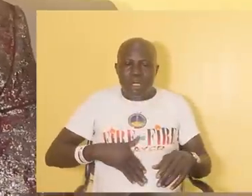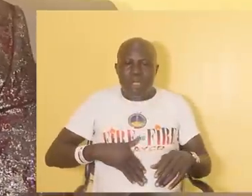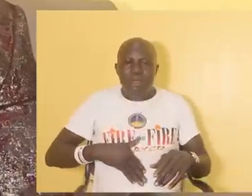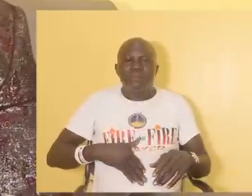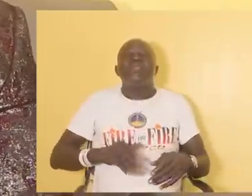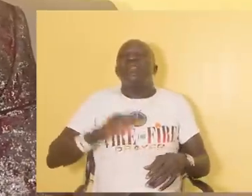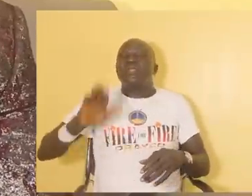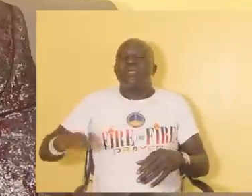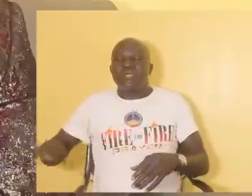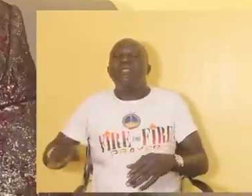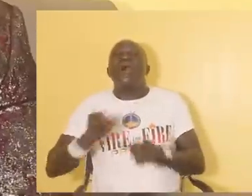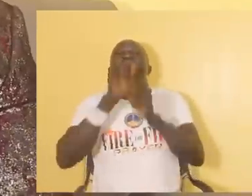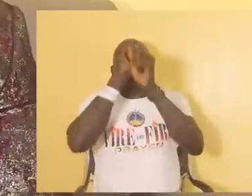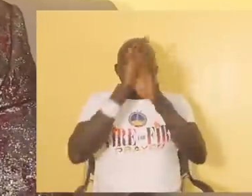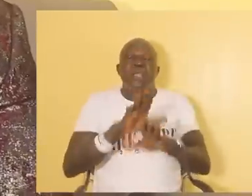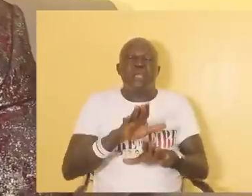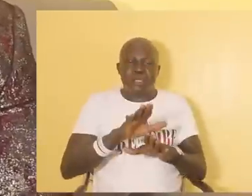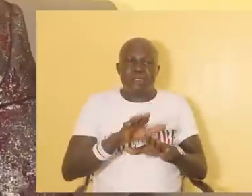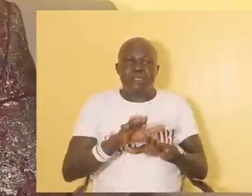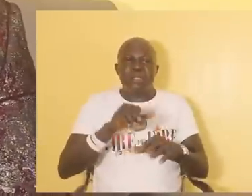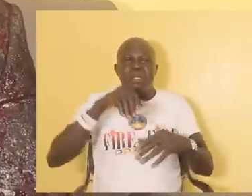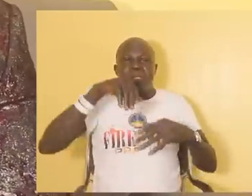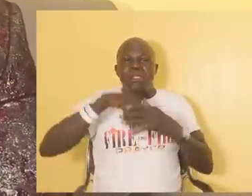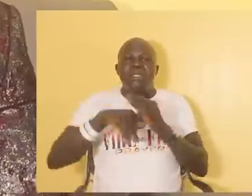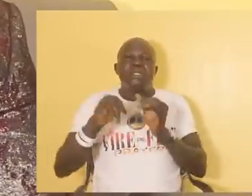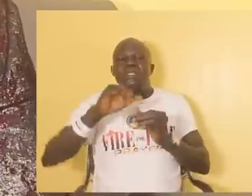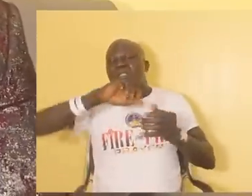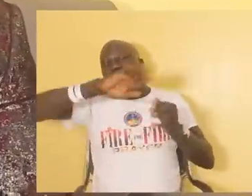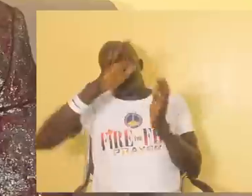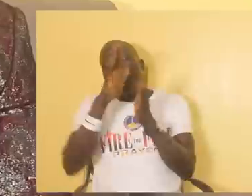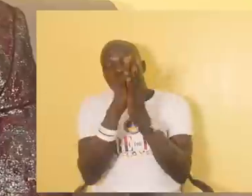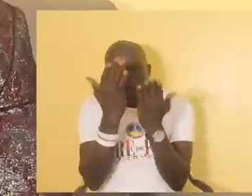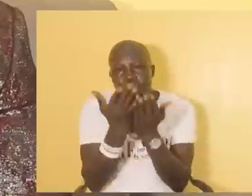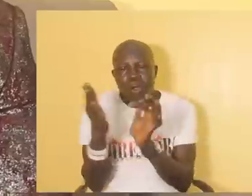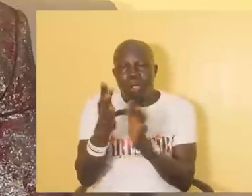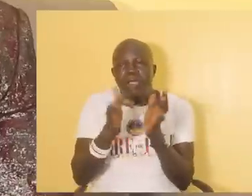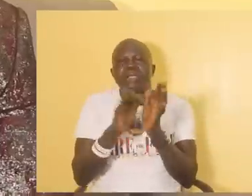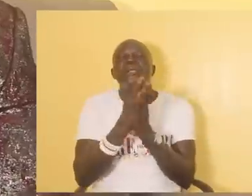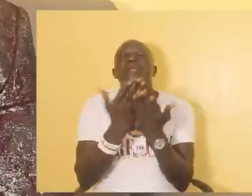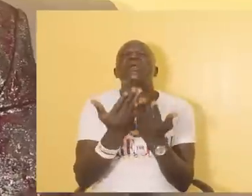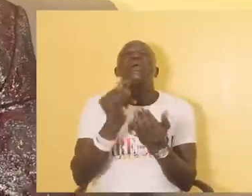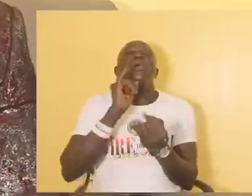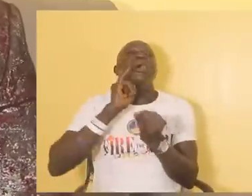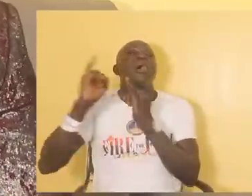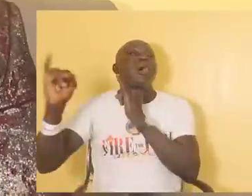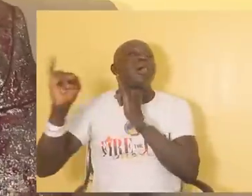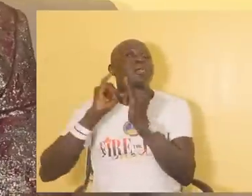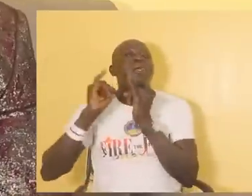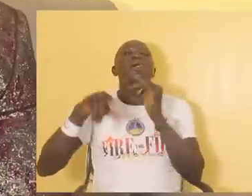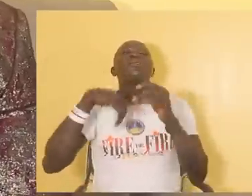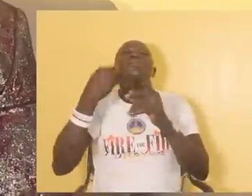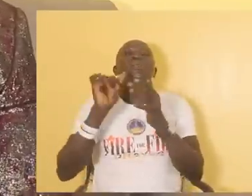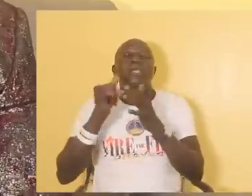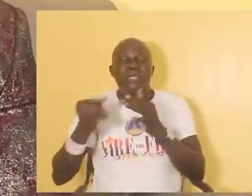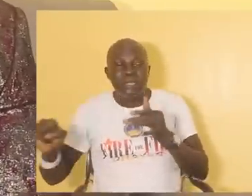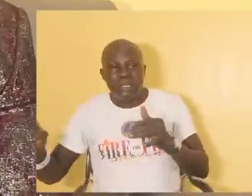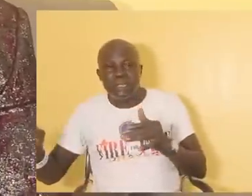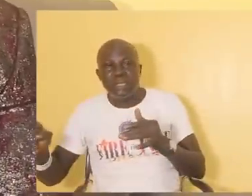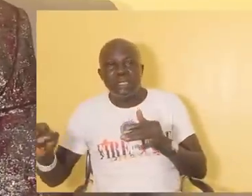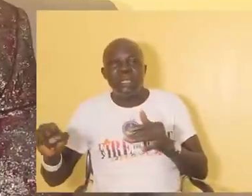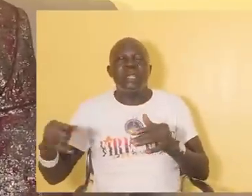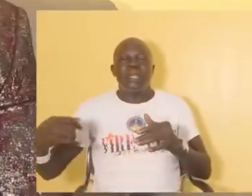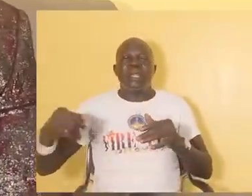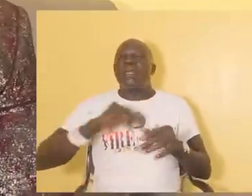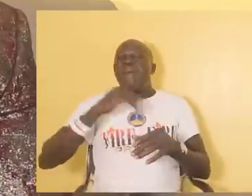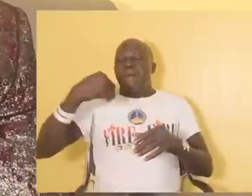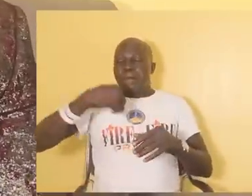children. Alabuko fun ni yin. You are all blessed. Iwe Isaiah wi pe. The book of Isaiah. Wona so be iwe Isaiah wi pe. Isaiah say. Emi